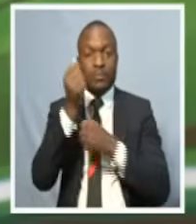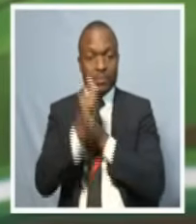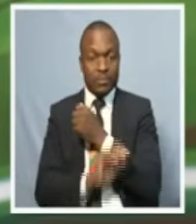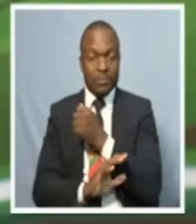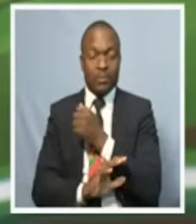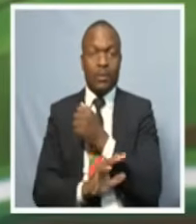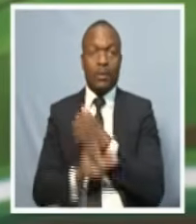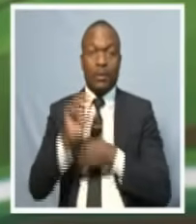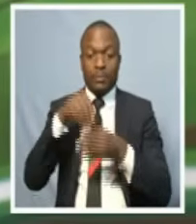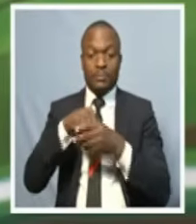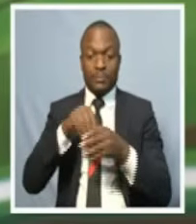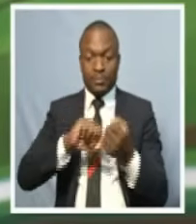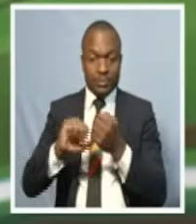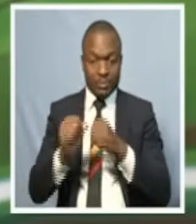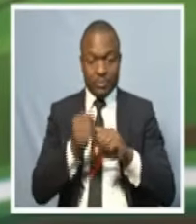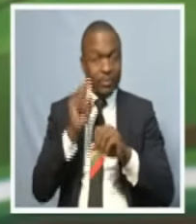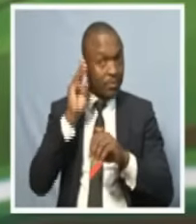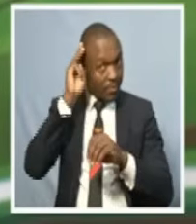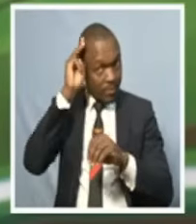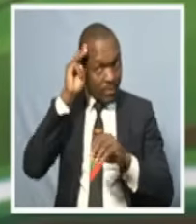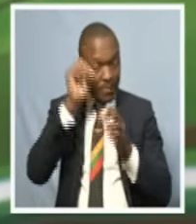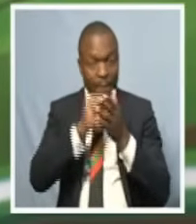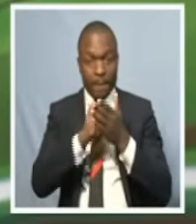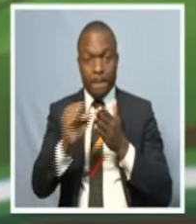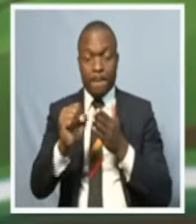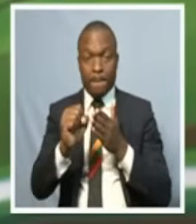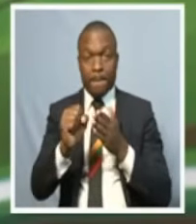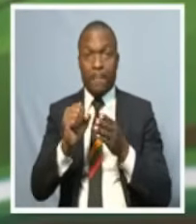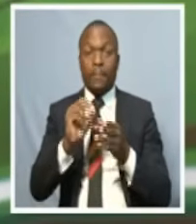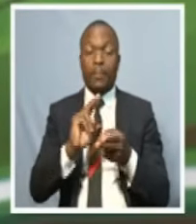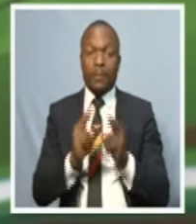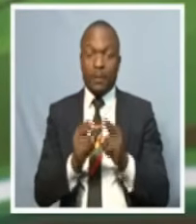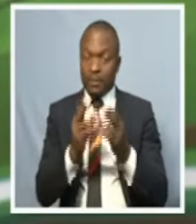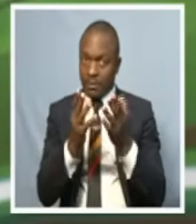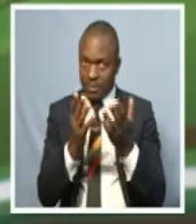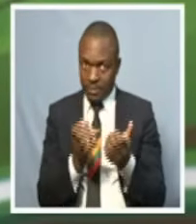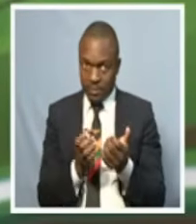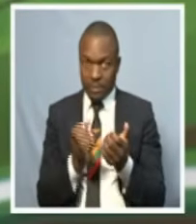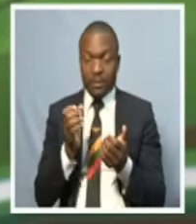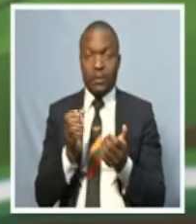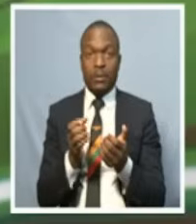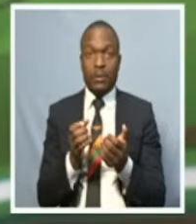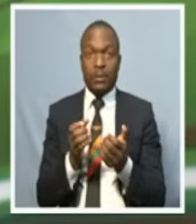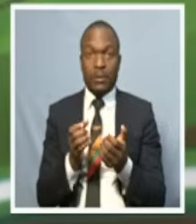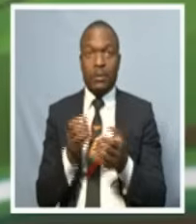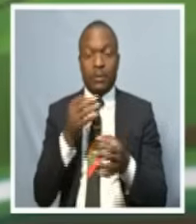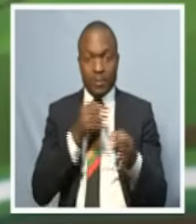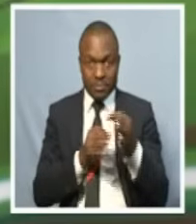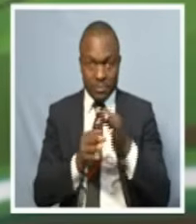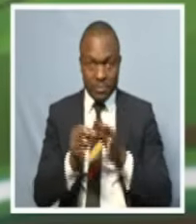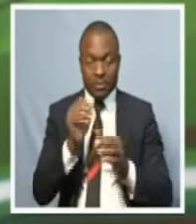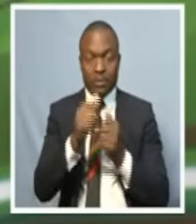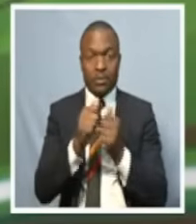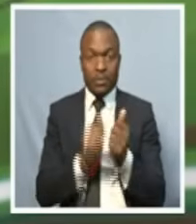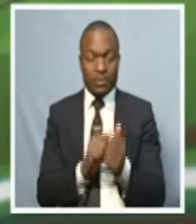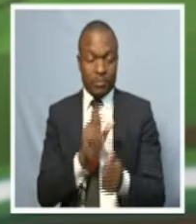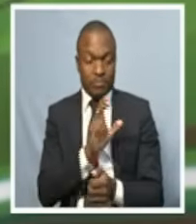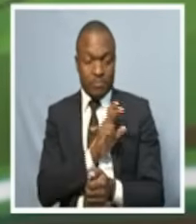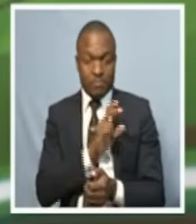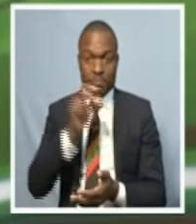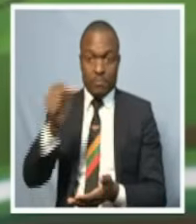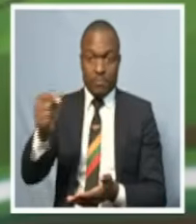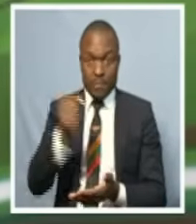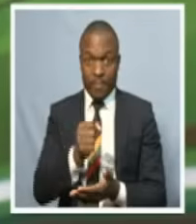Internal Security. And the ministerial statement is on the alleged secret recruitment of police officers. You recall that